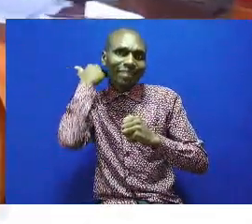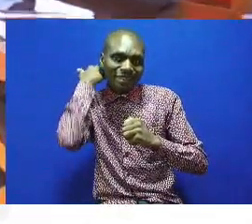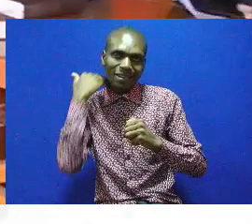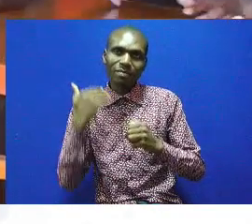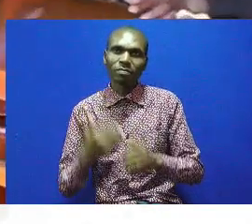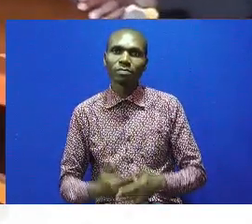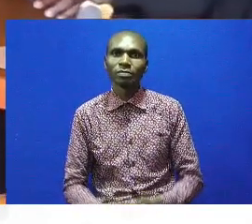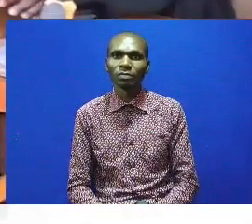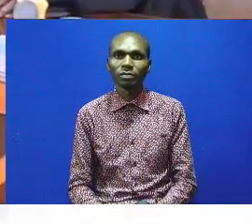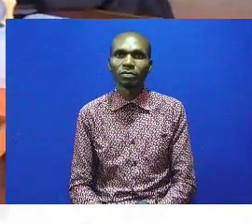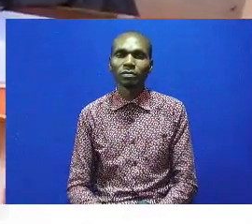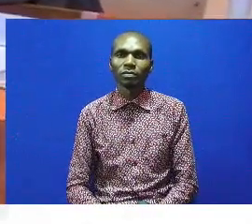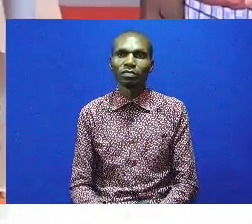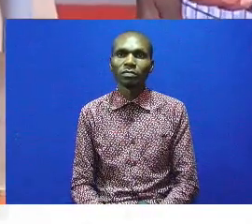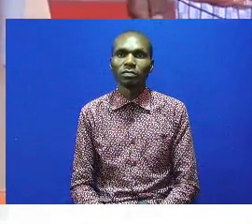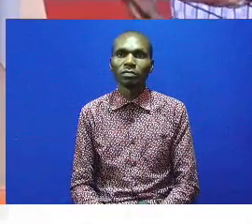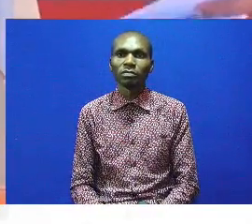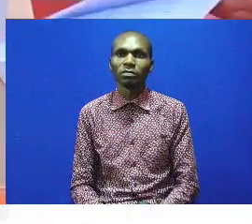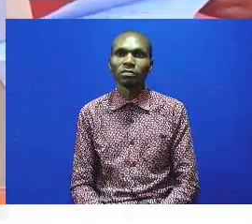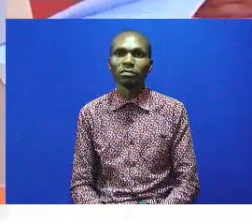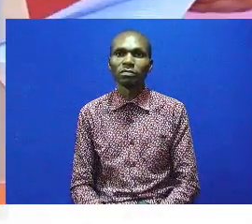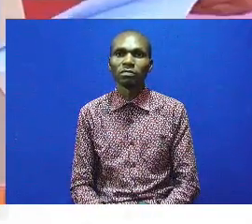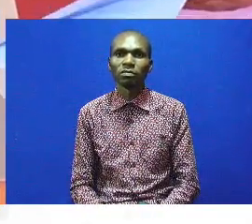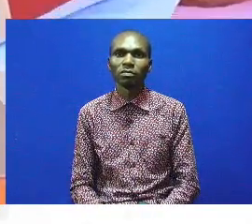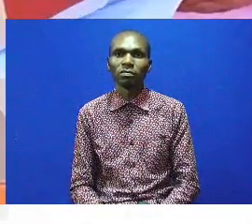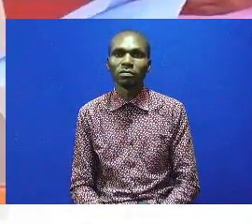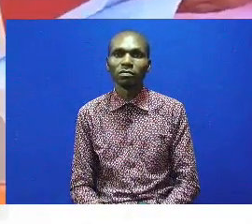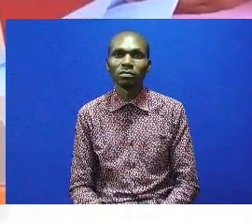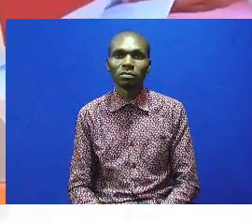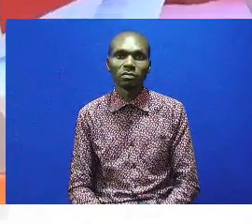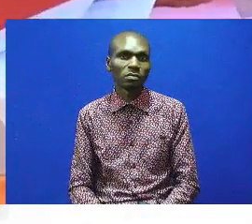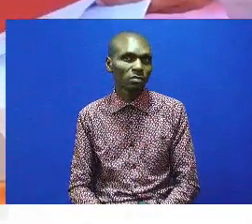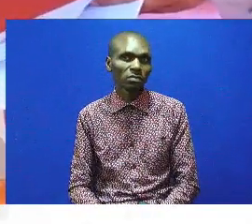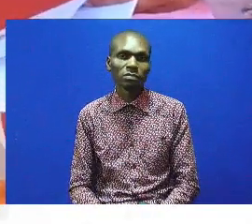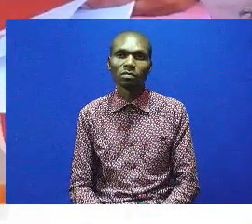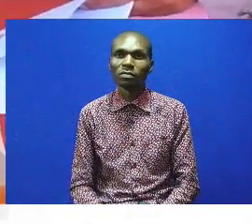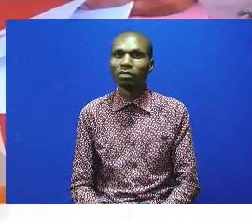Reporter ya Igeta Seni Kia Ndizi TV, Iletaliane Mildred Momanyi.